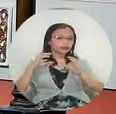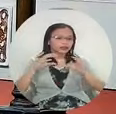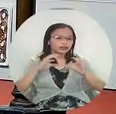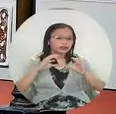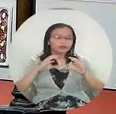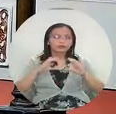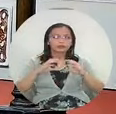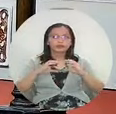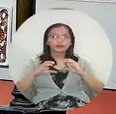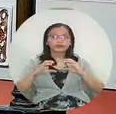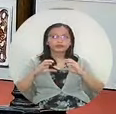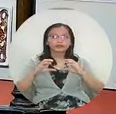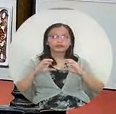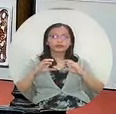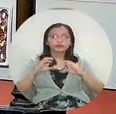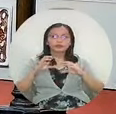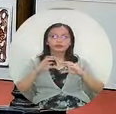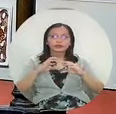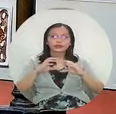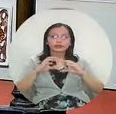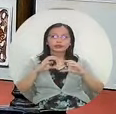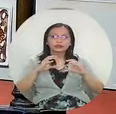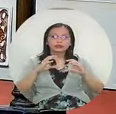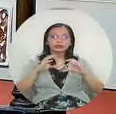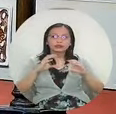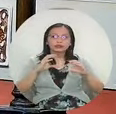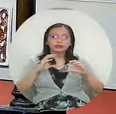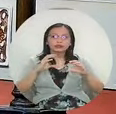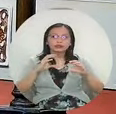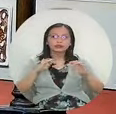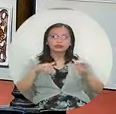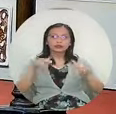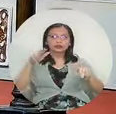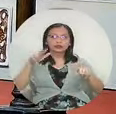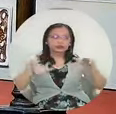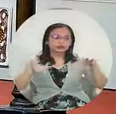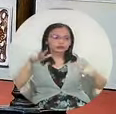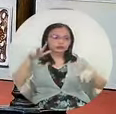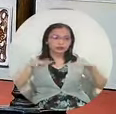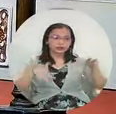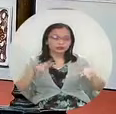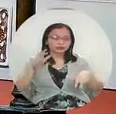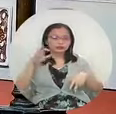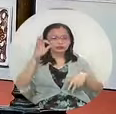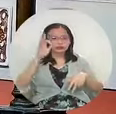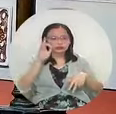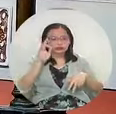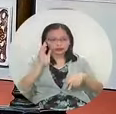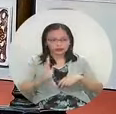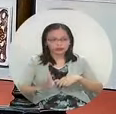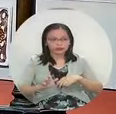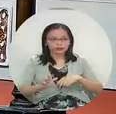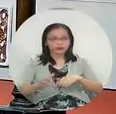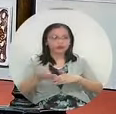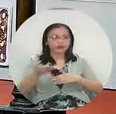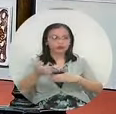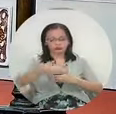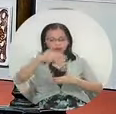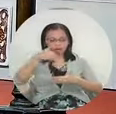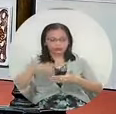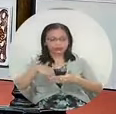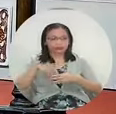Whether you are a good pastor or not, ikumpara man kanila. Kanyang pag-speak, pag-pronounce of